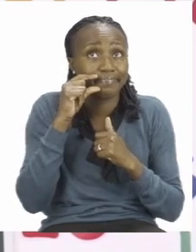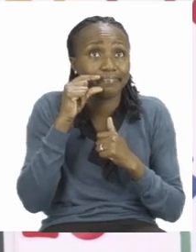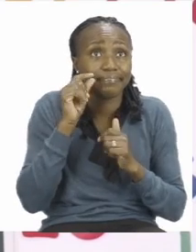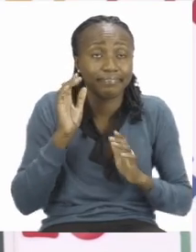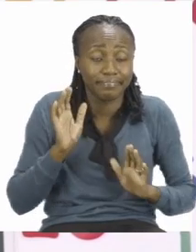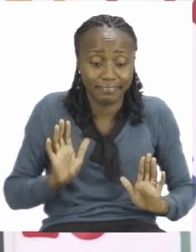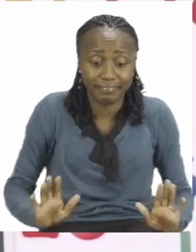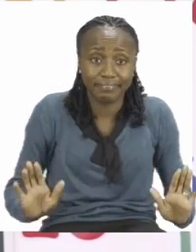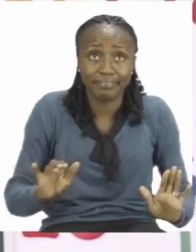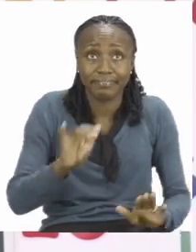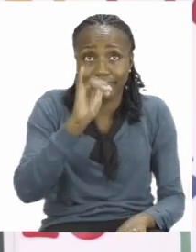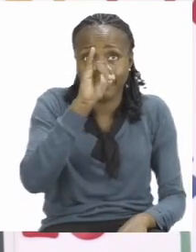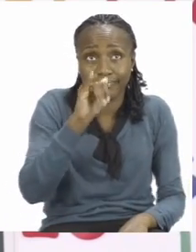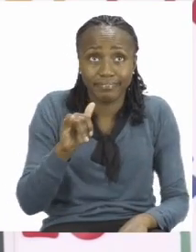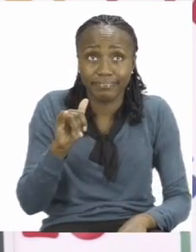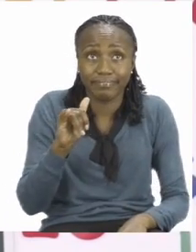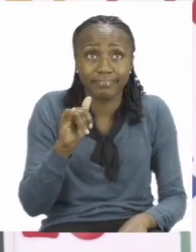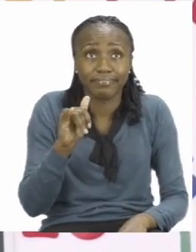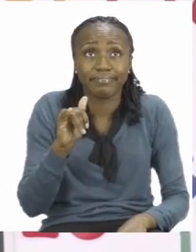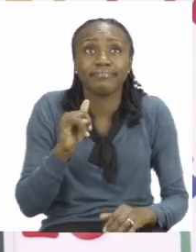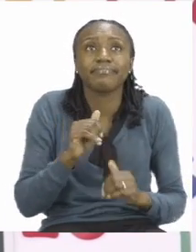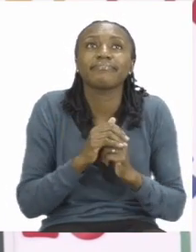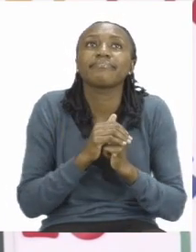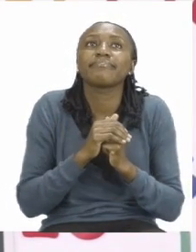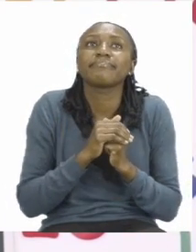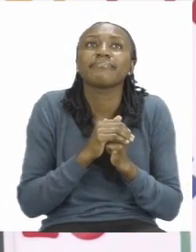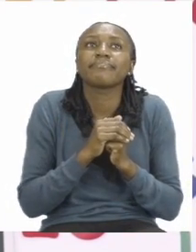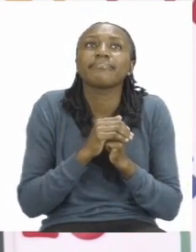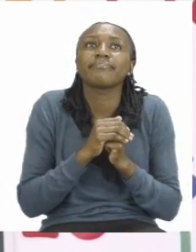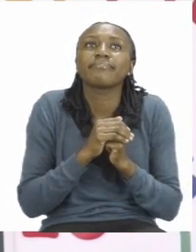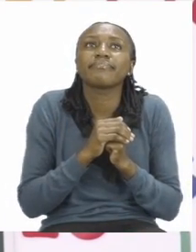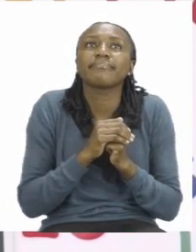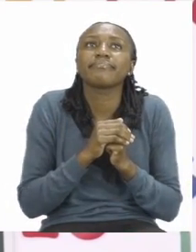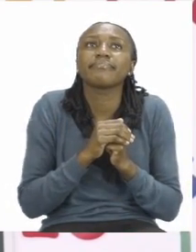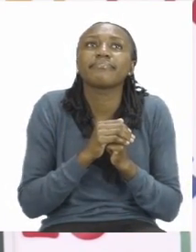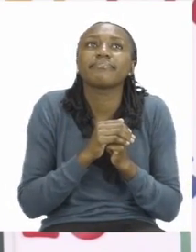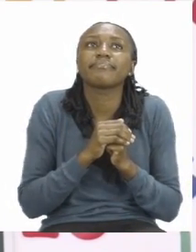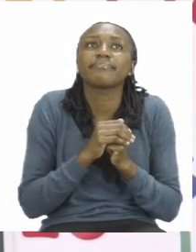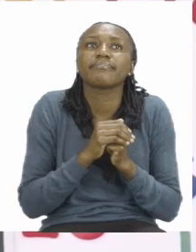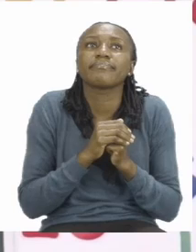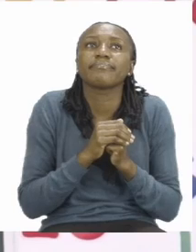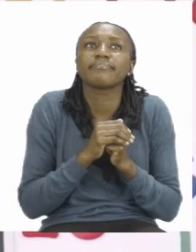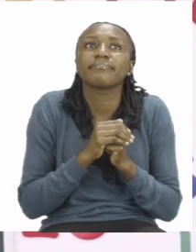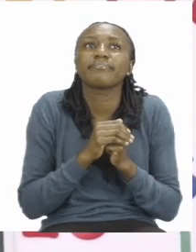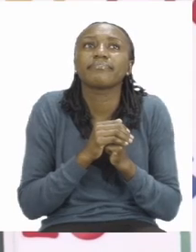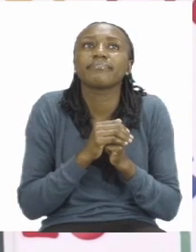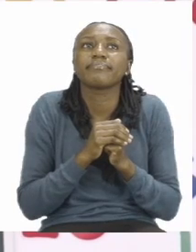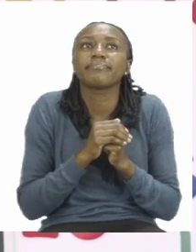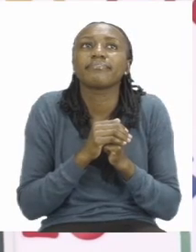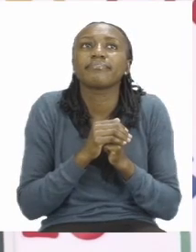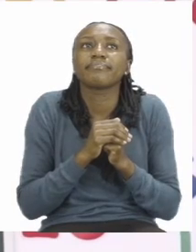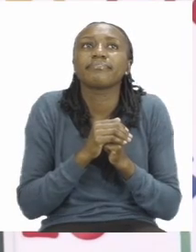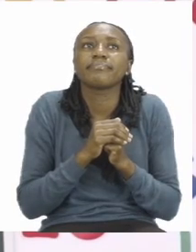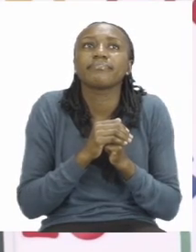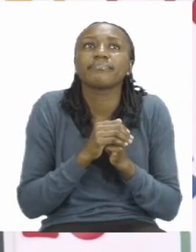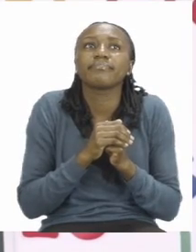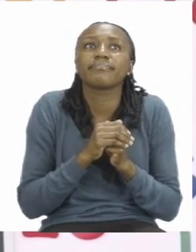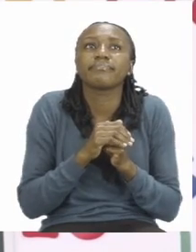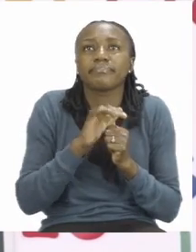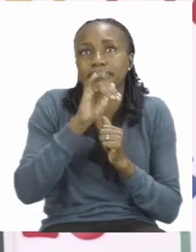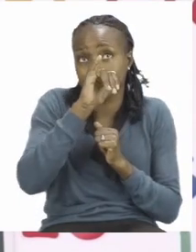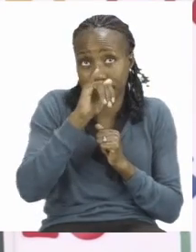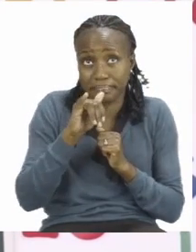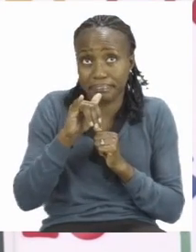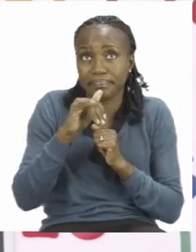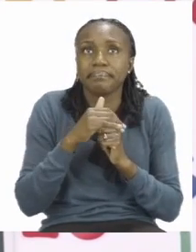word Yvette, but this one is quiet. He's standing there, but he is quiet. He's not making the